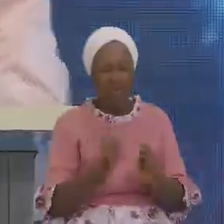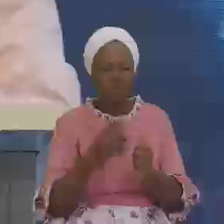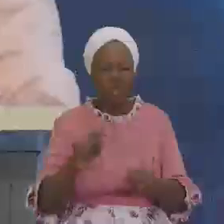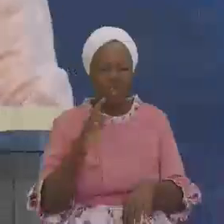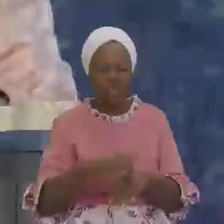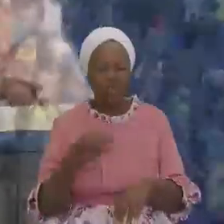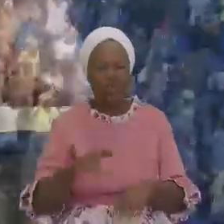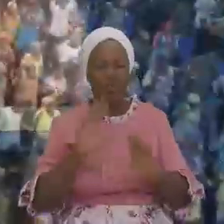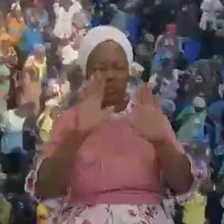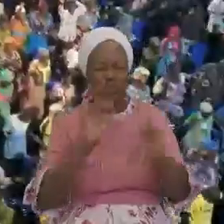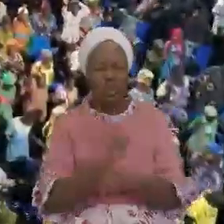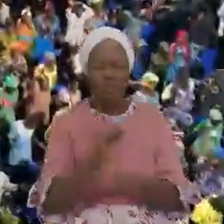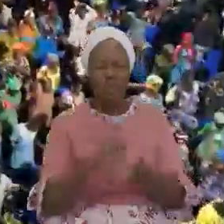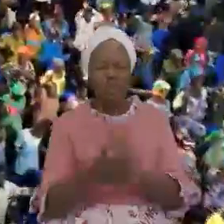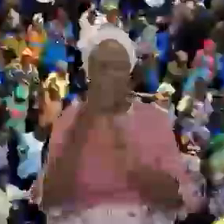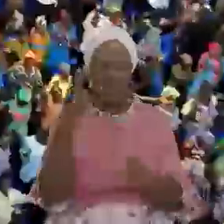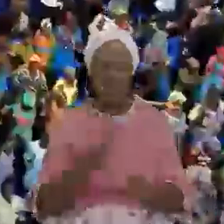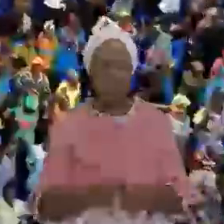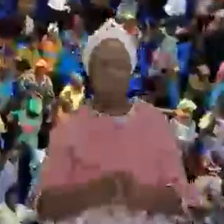miracle.